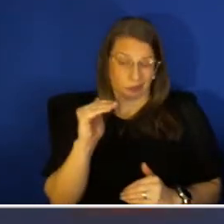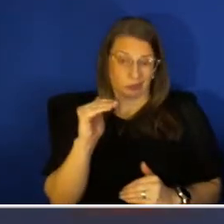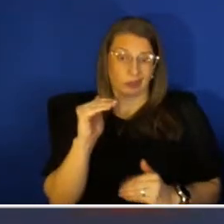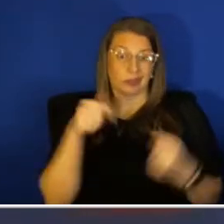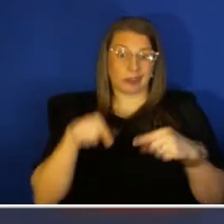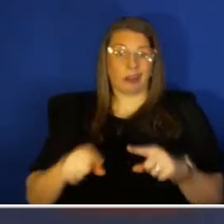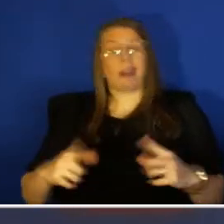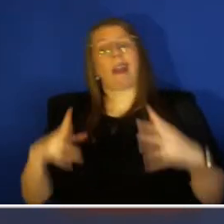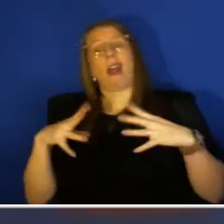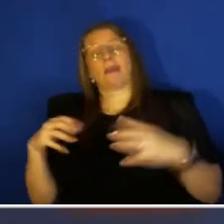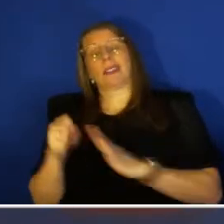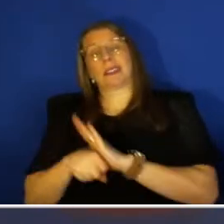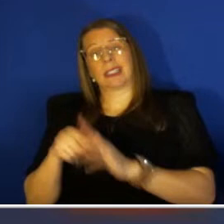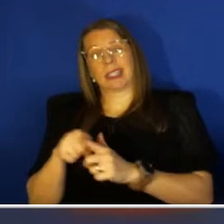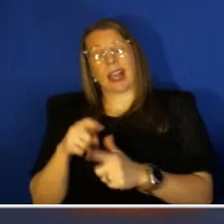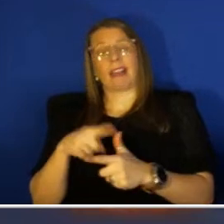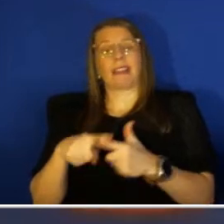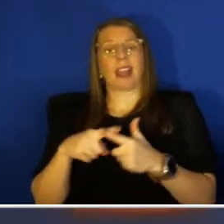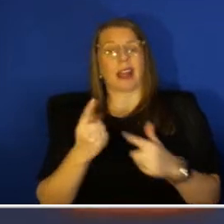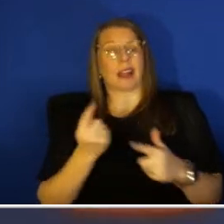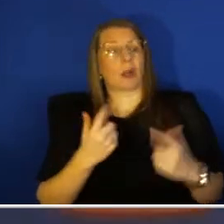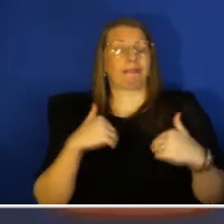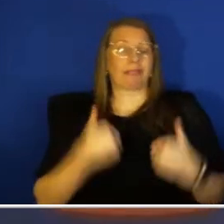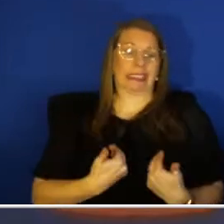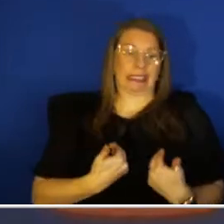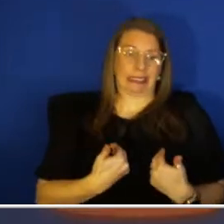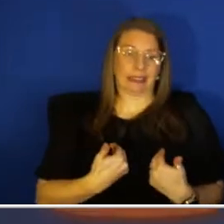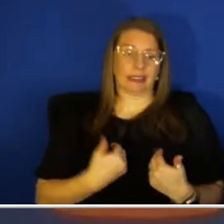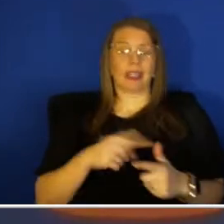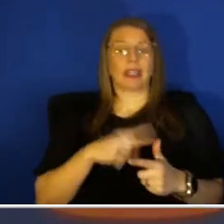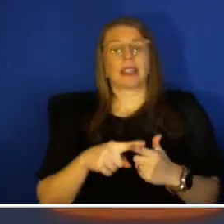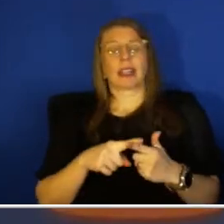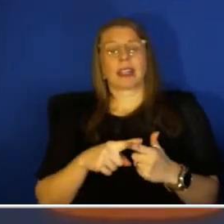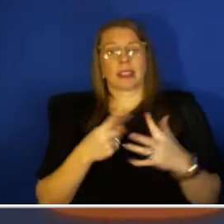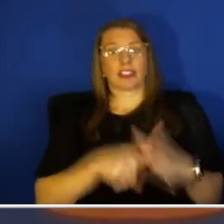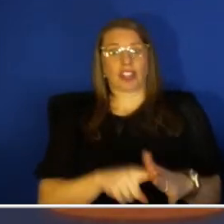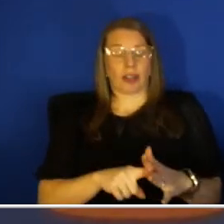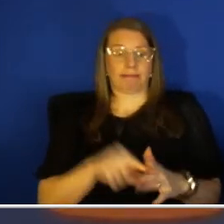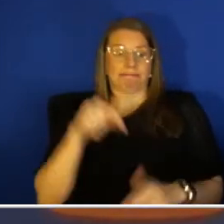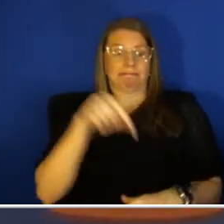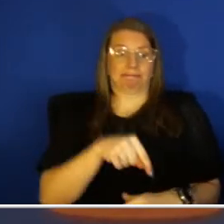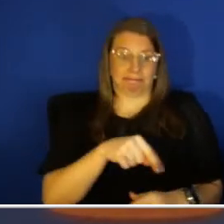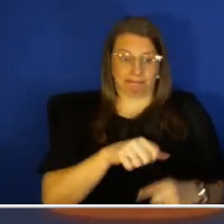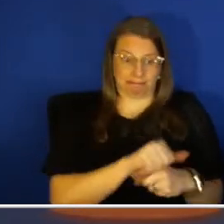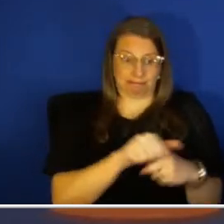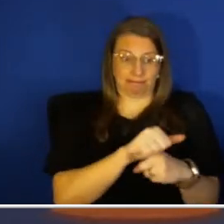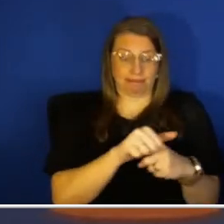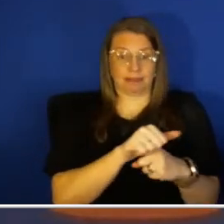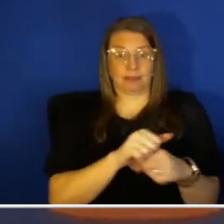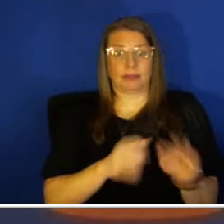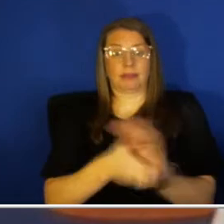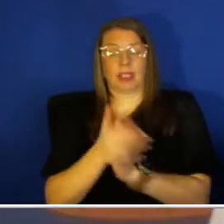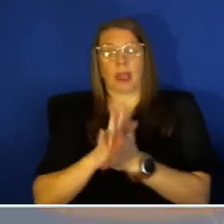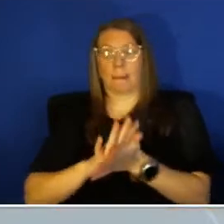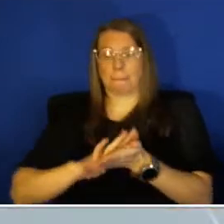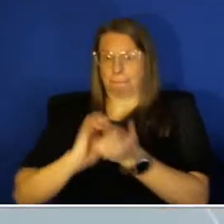off season, and then they're a little fatigued, and then they get into this, and then all of them get very hyper